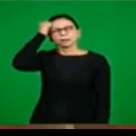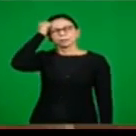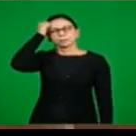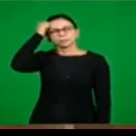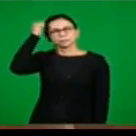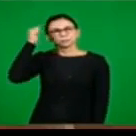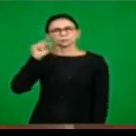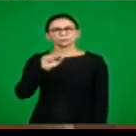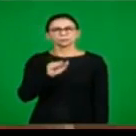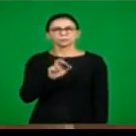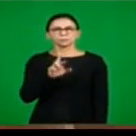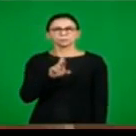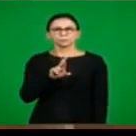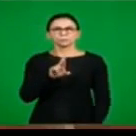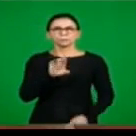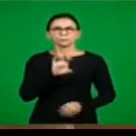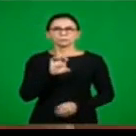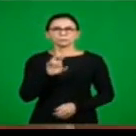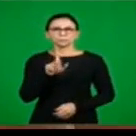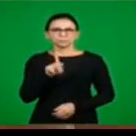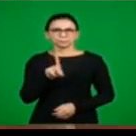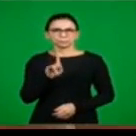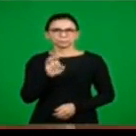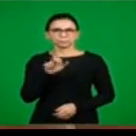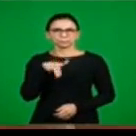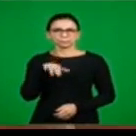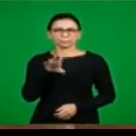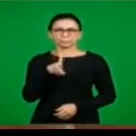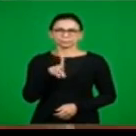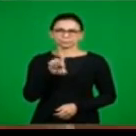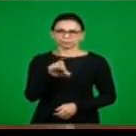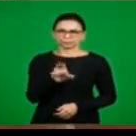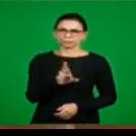here. Going to see the instruction